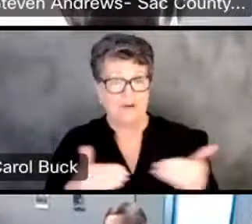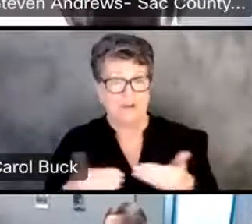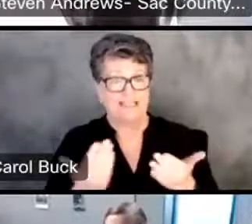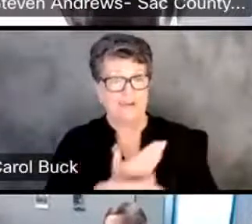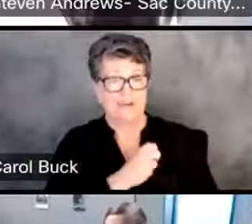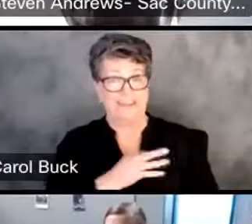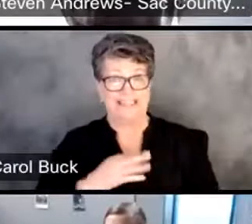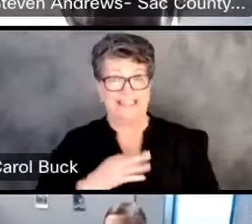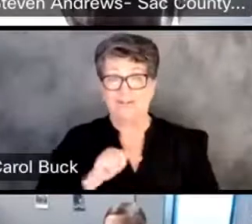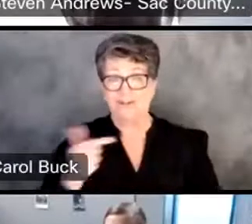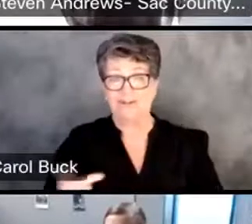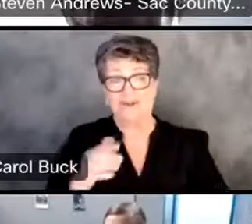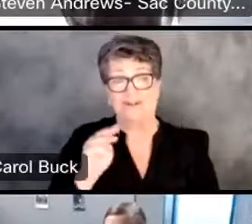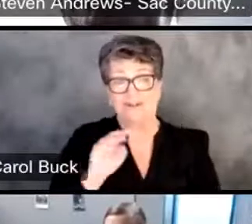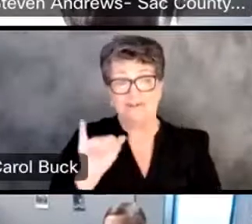Miss Tracy.